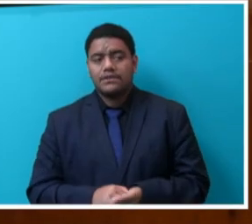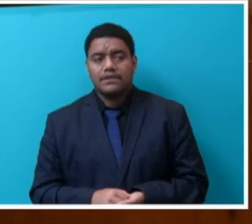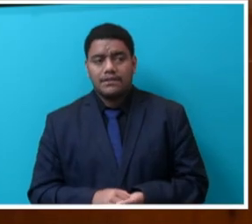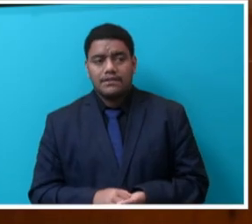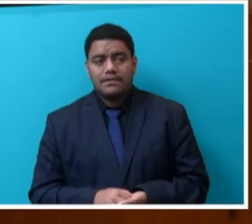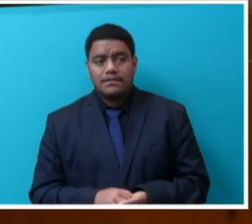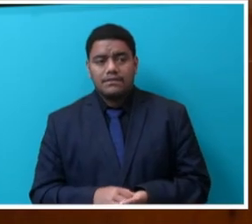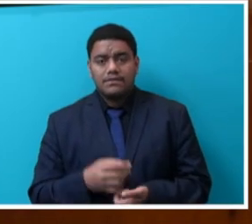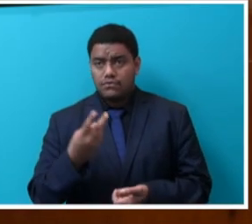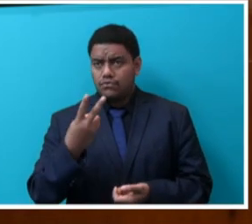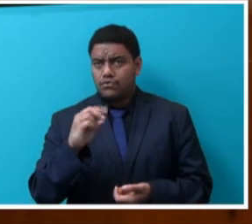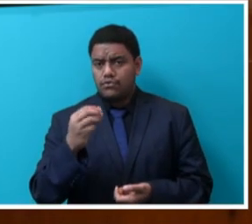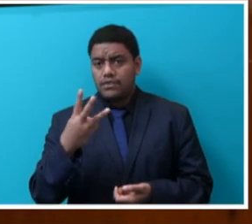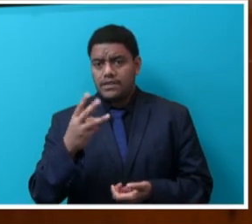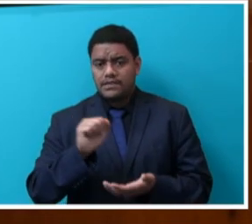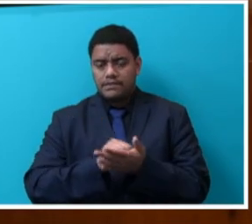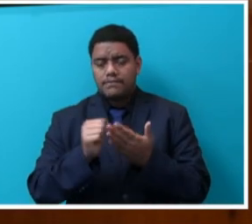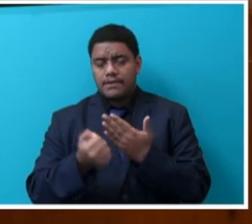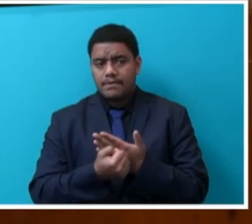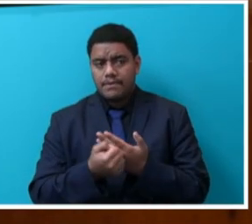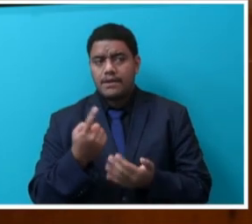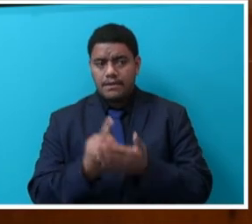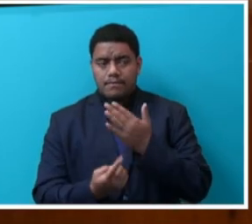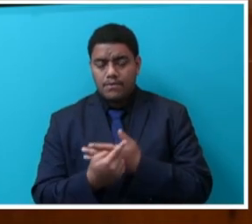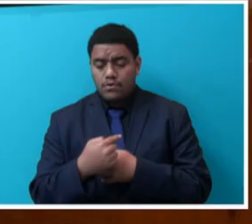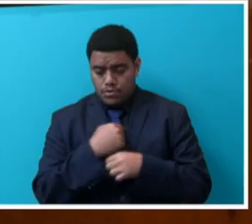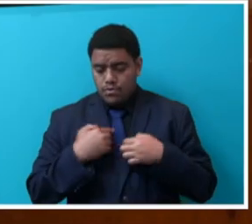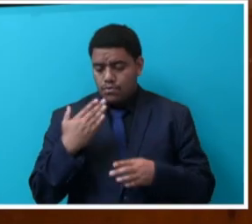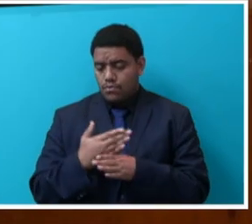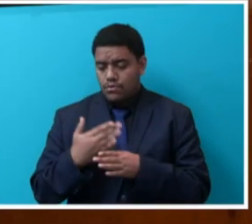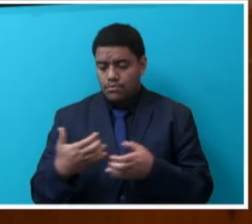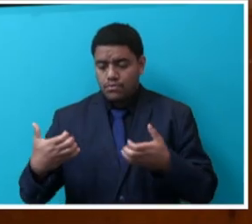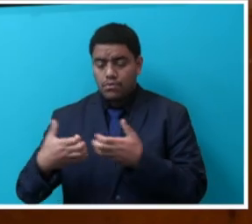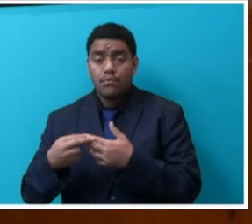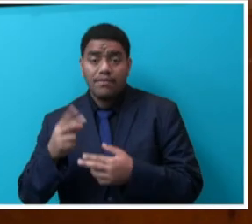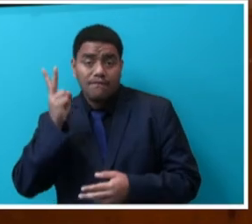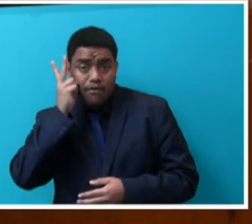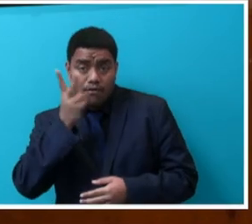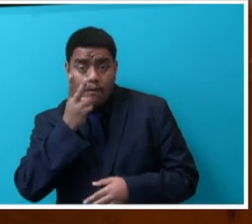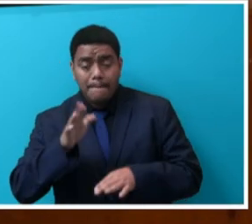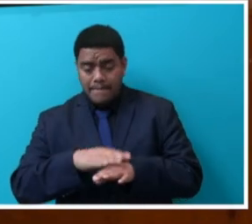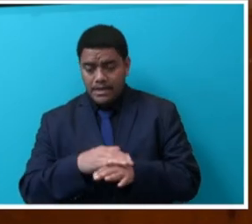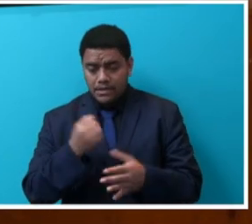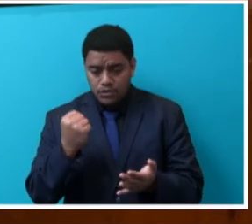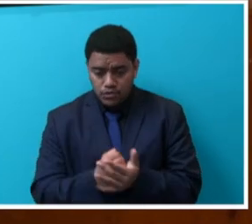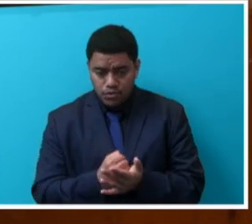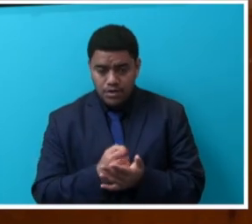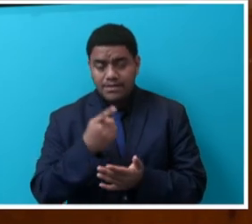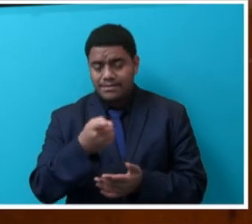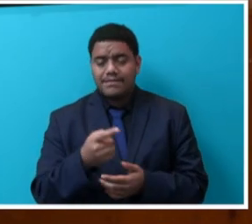September 2023. We worked closely with Vodafone to ensure that despite this lack of